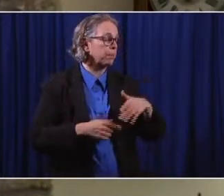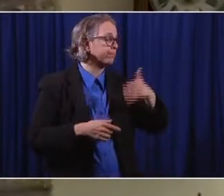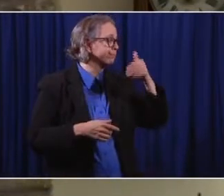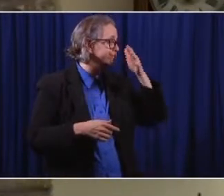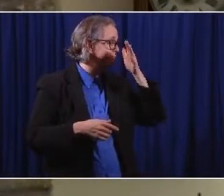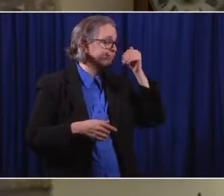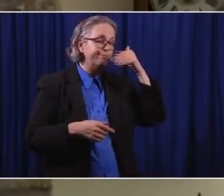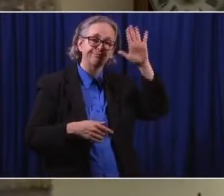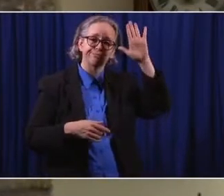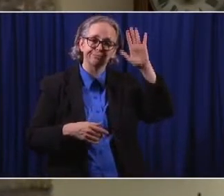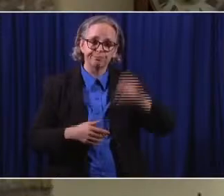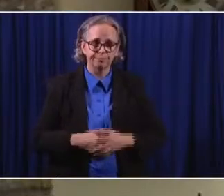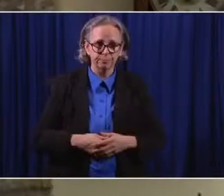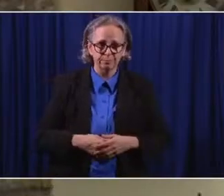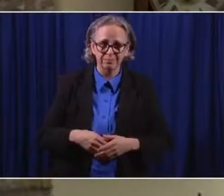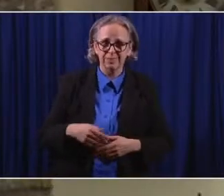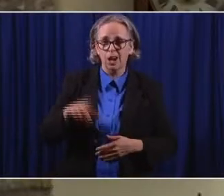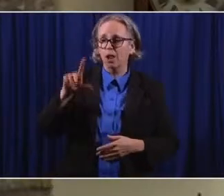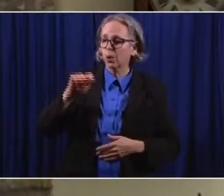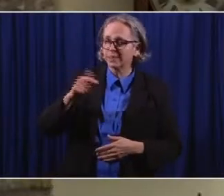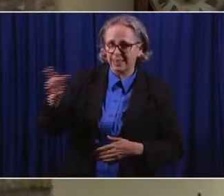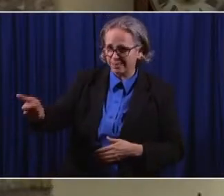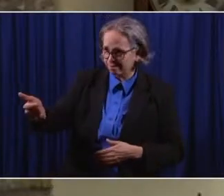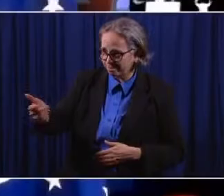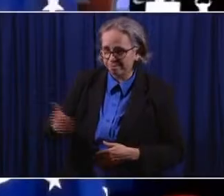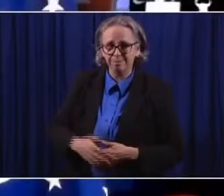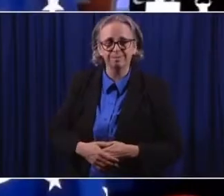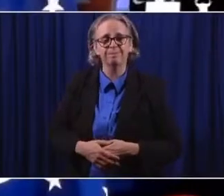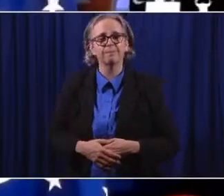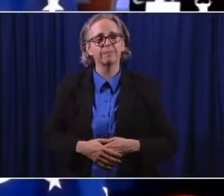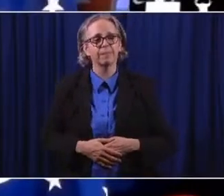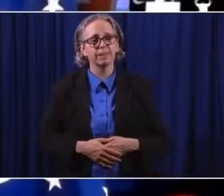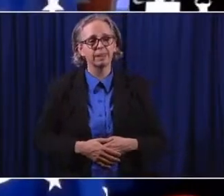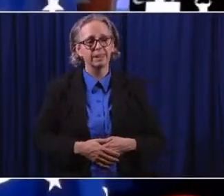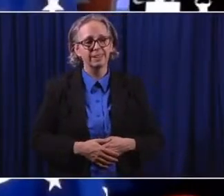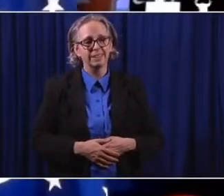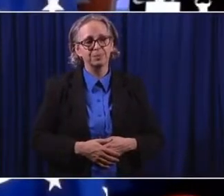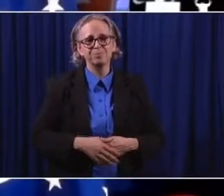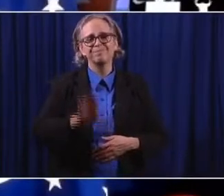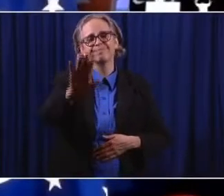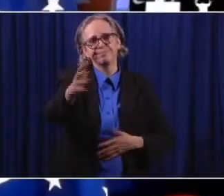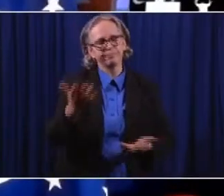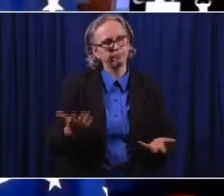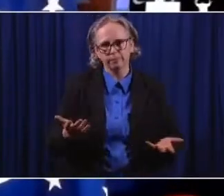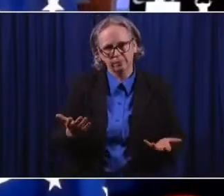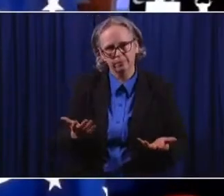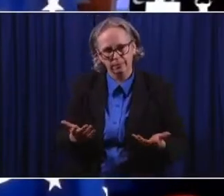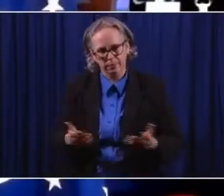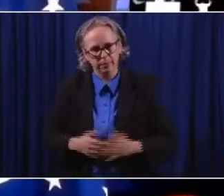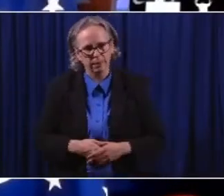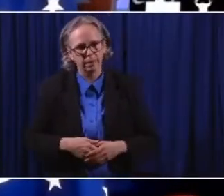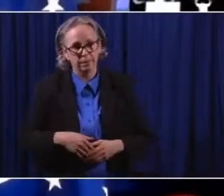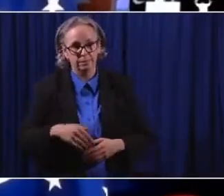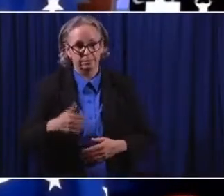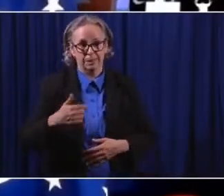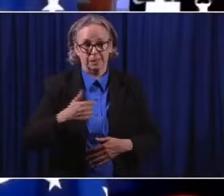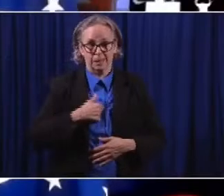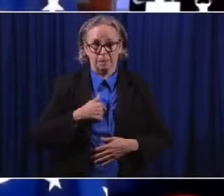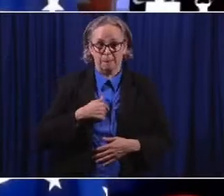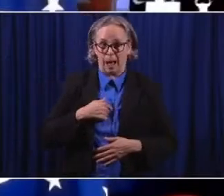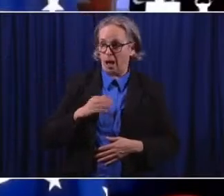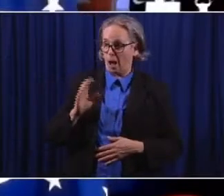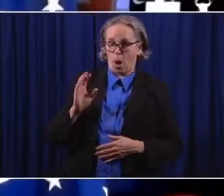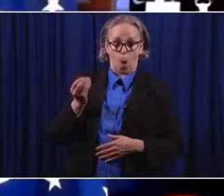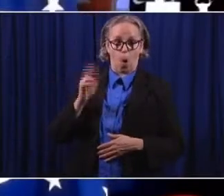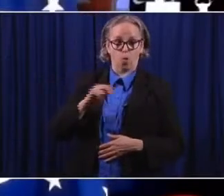Yeah. Look, during the whole process, much to my own peril, I tried to encourage people